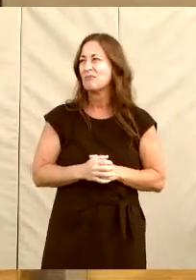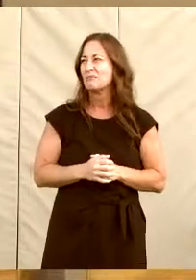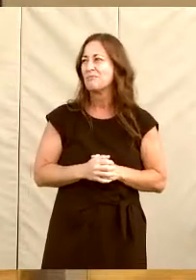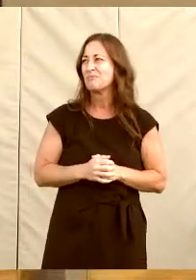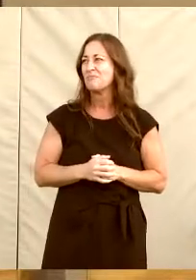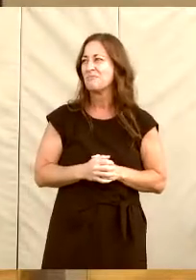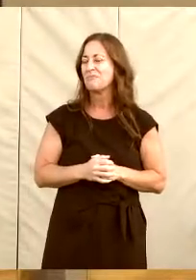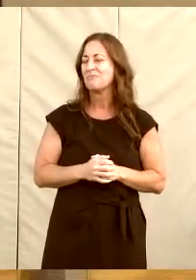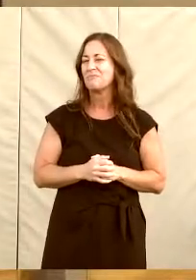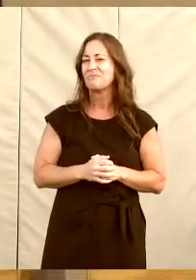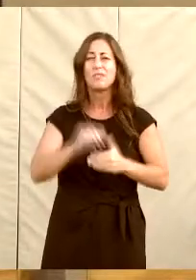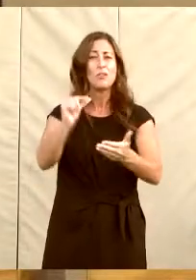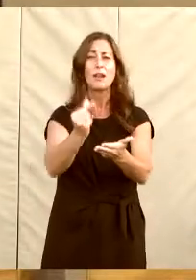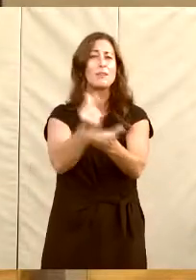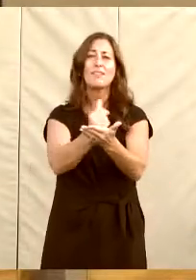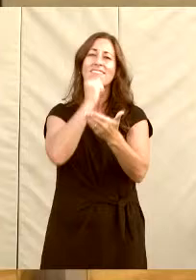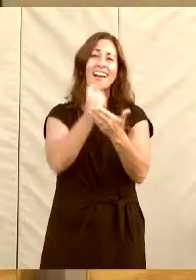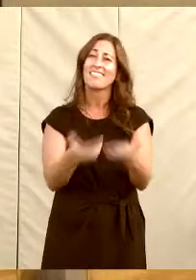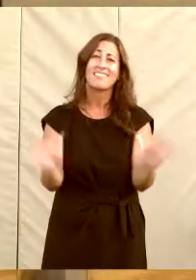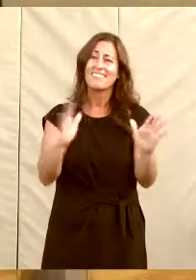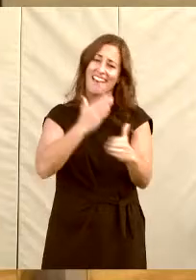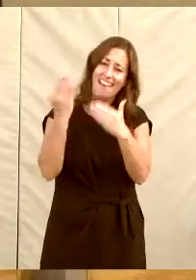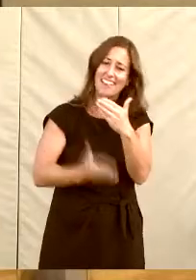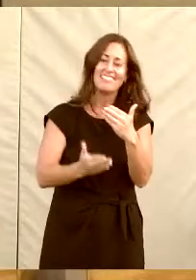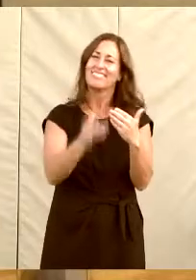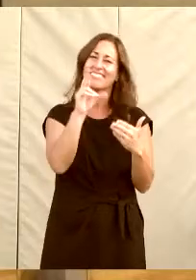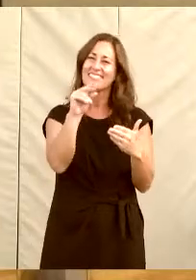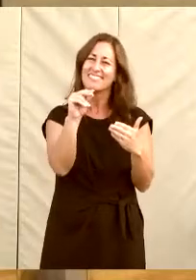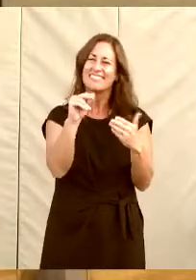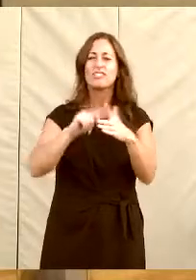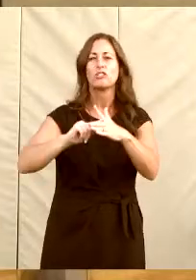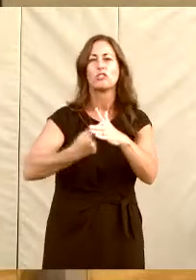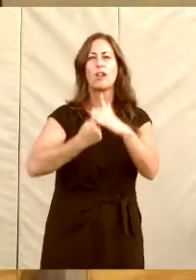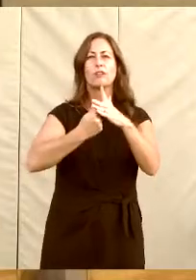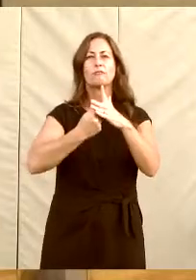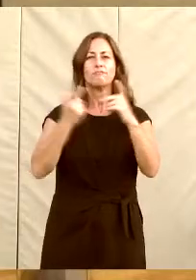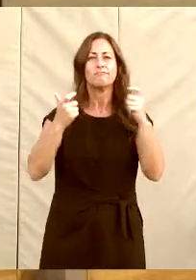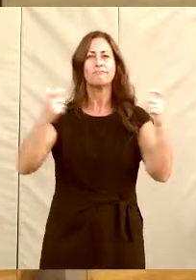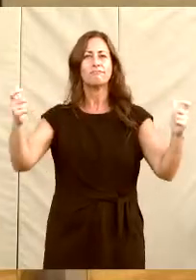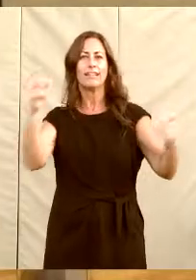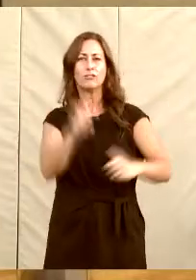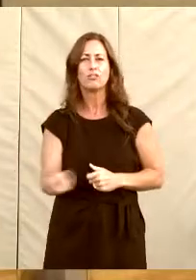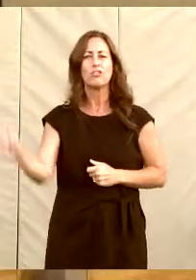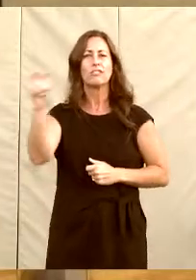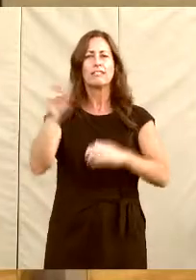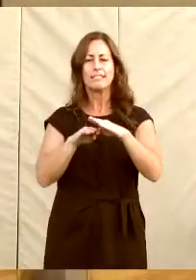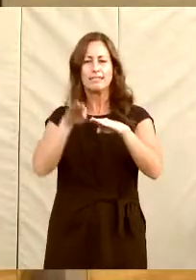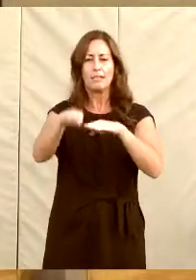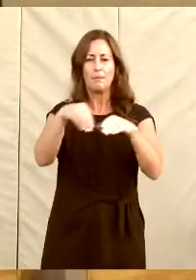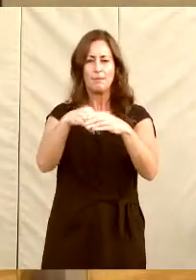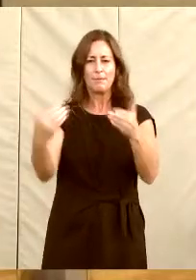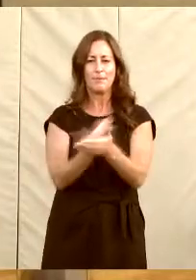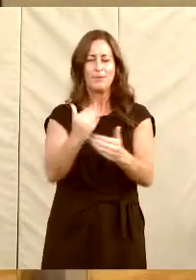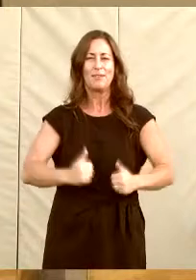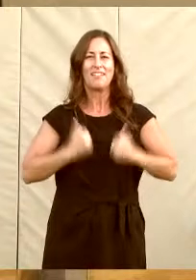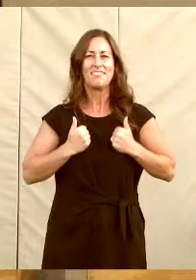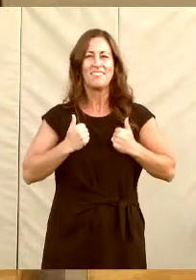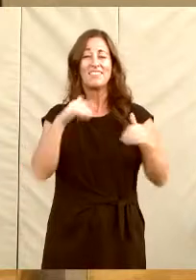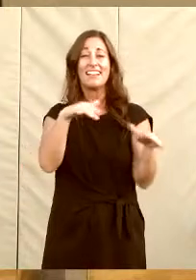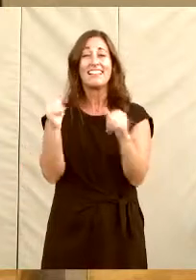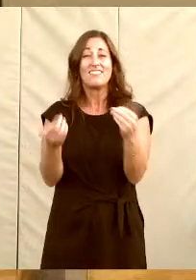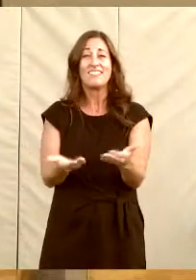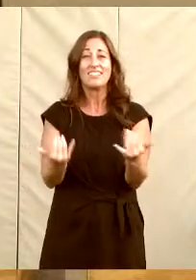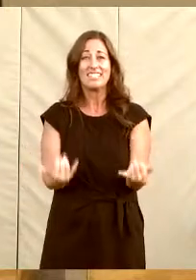And graduating isn't the end, it's the beginning of our larger journey, a step into our new life. We leave here today,